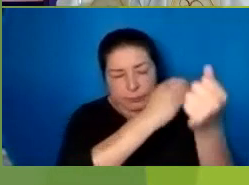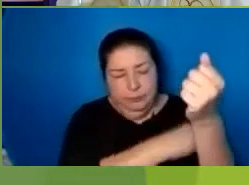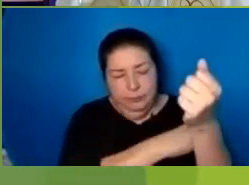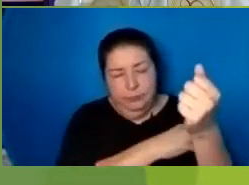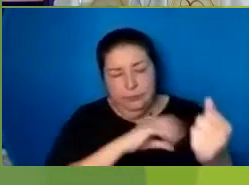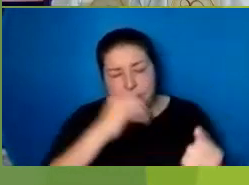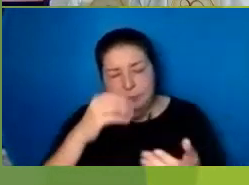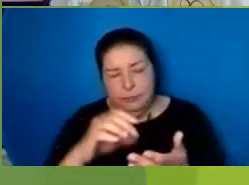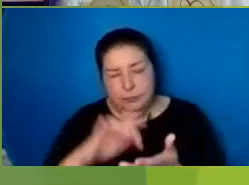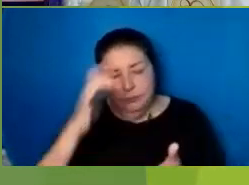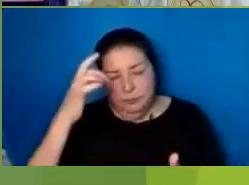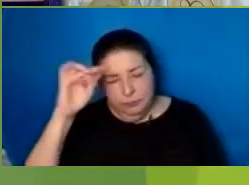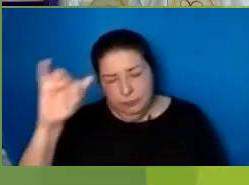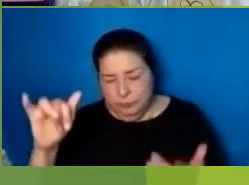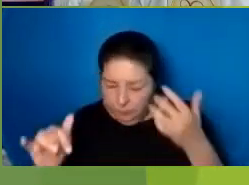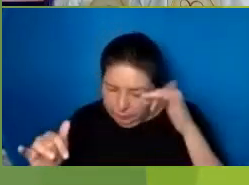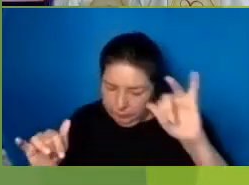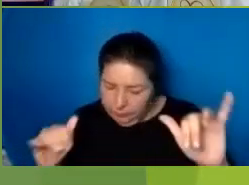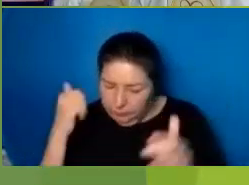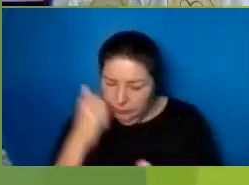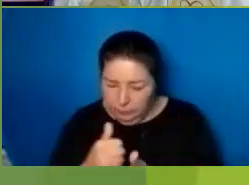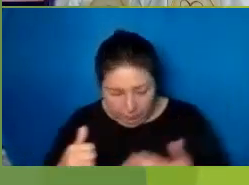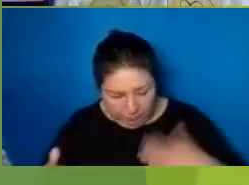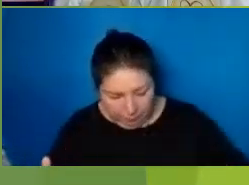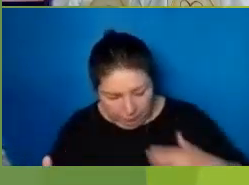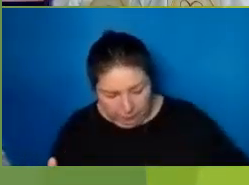Glory Forever And Ever Amen